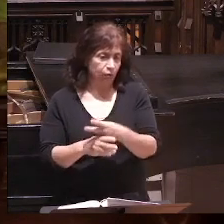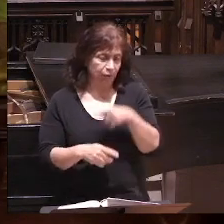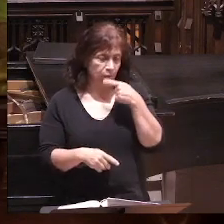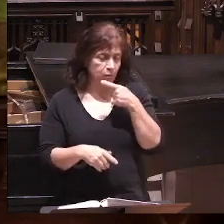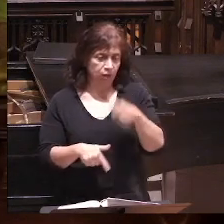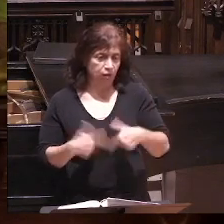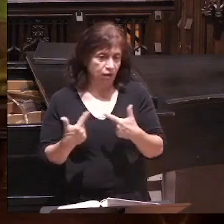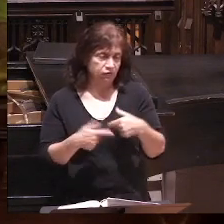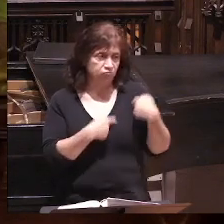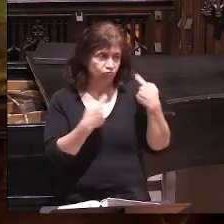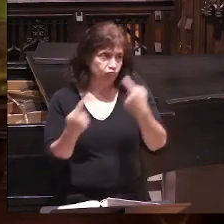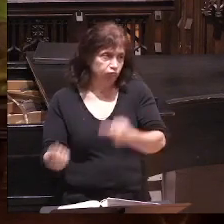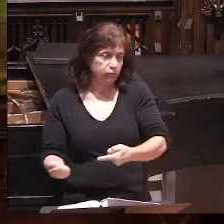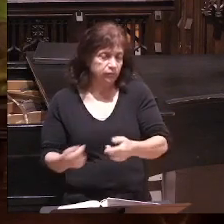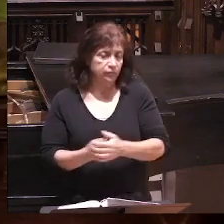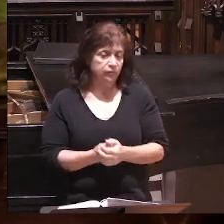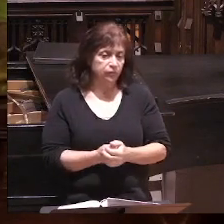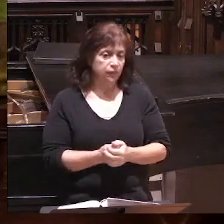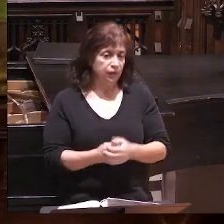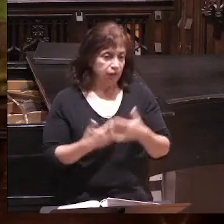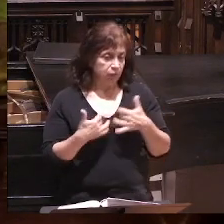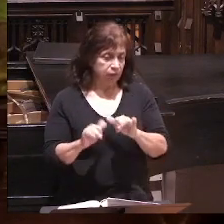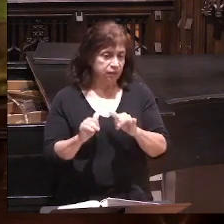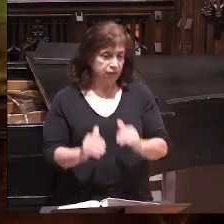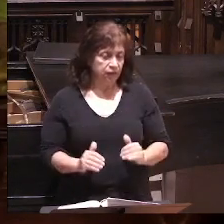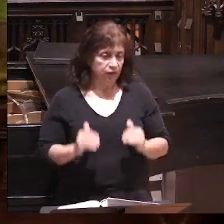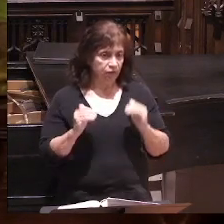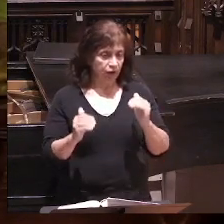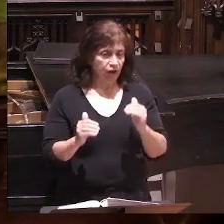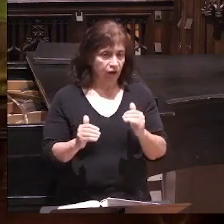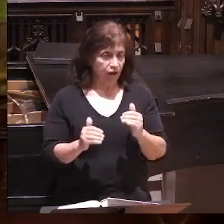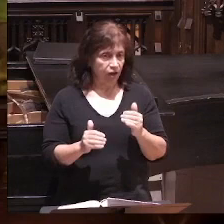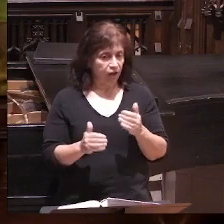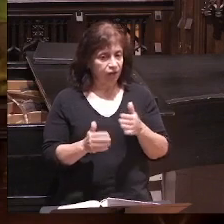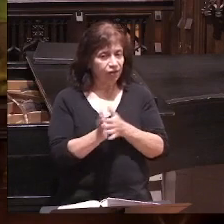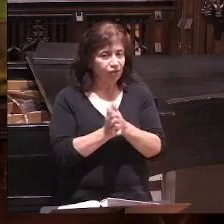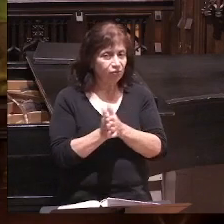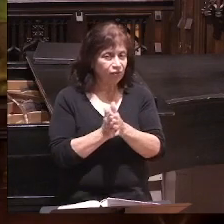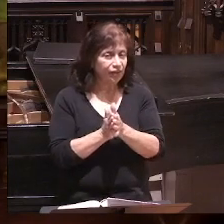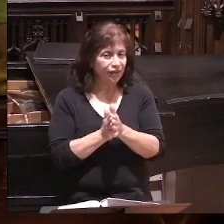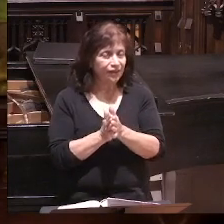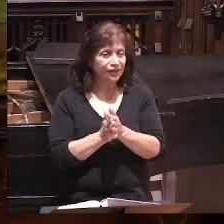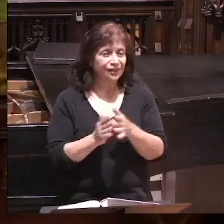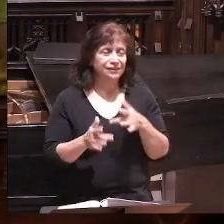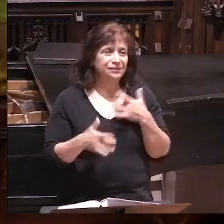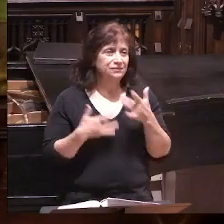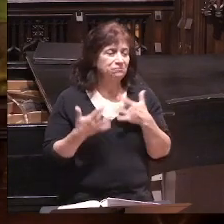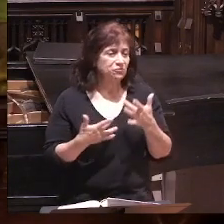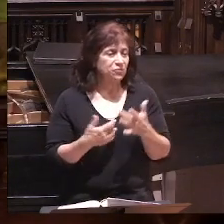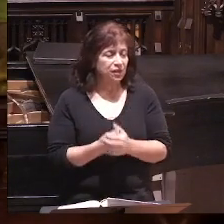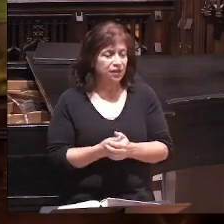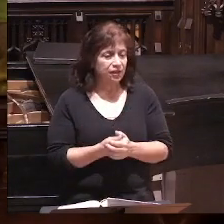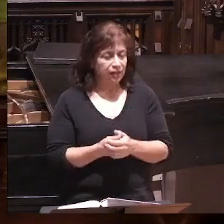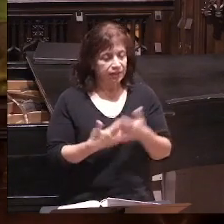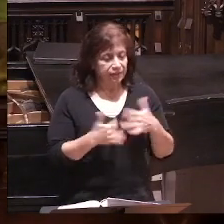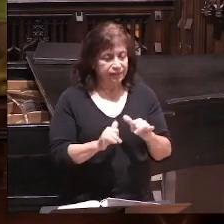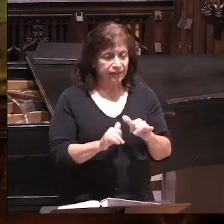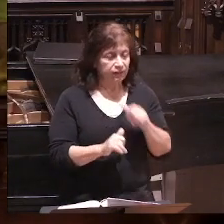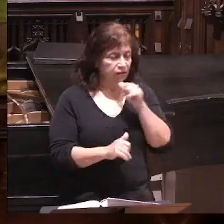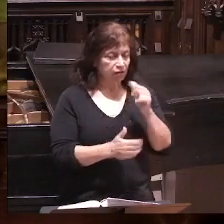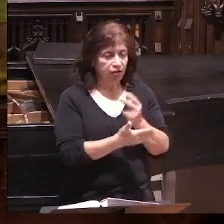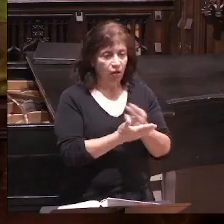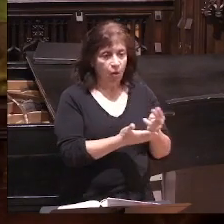then. There is still high intrigue in high places. There are still